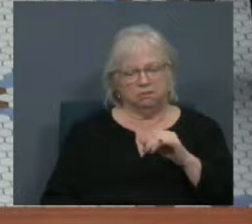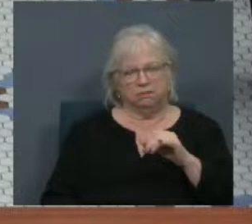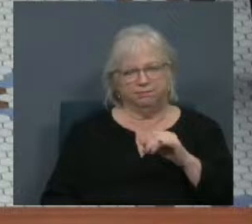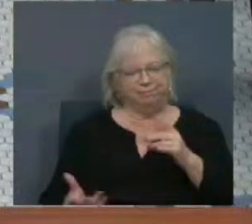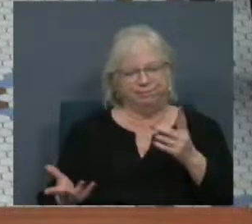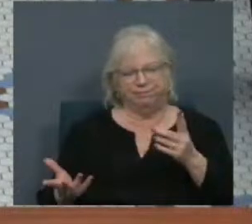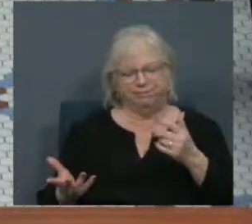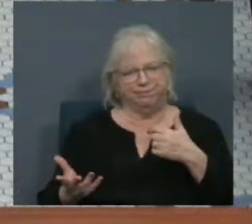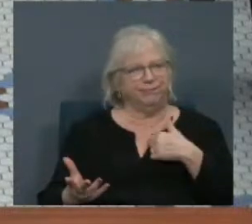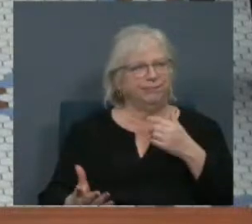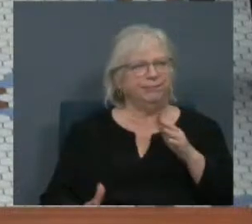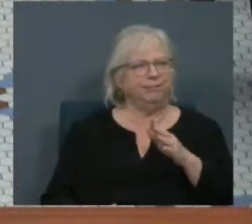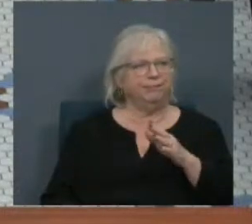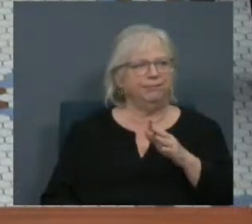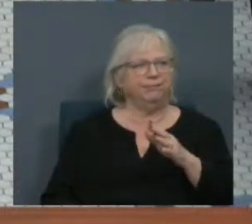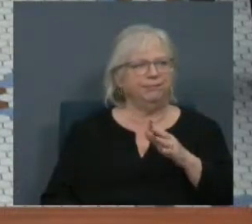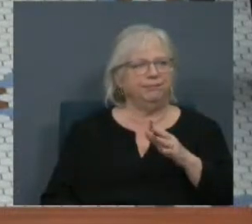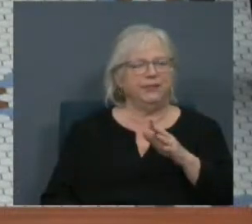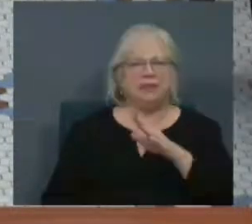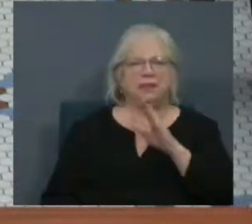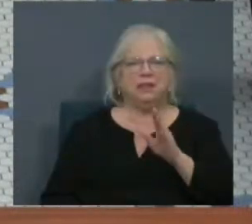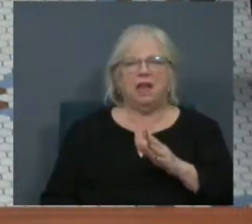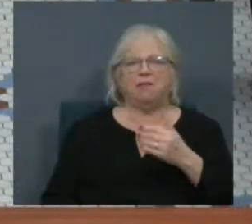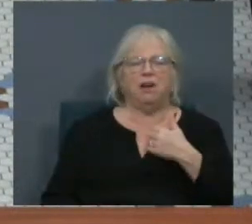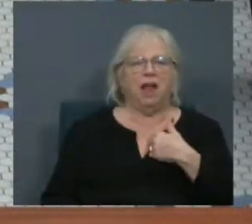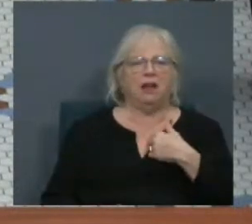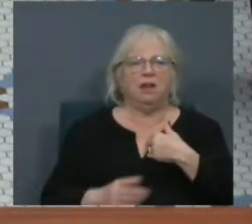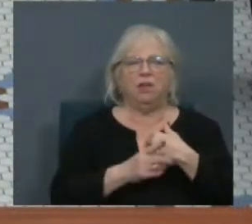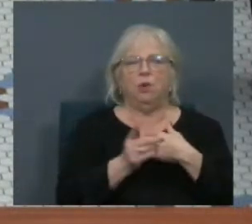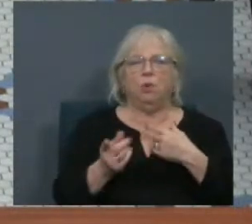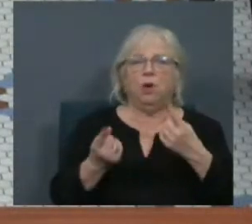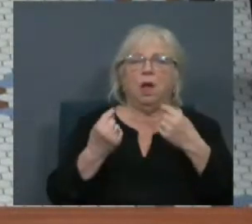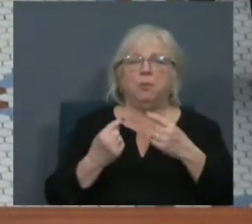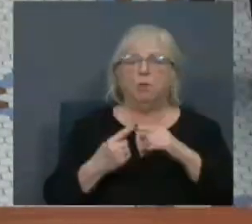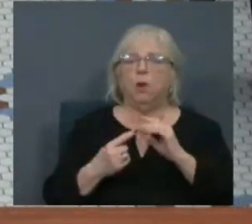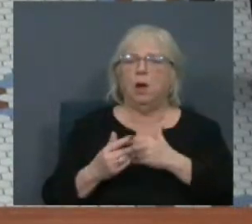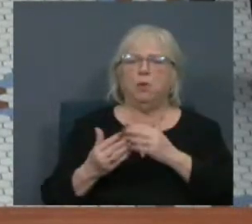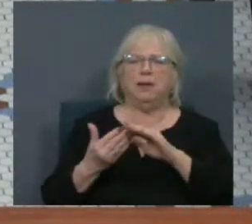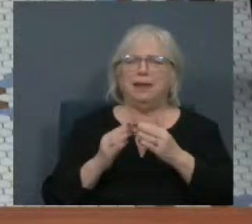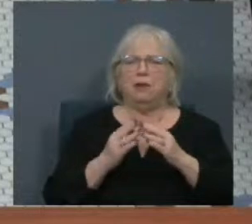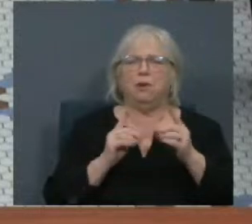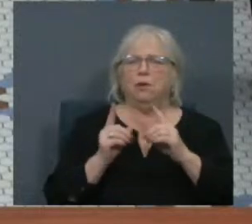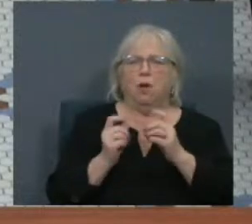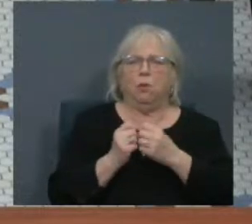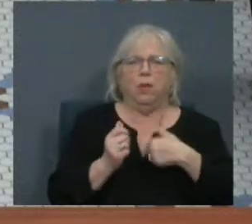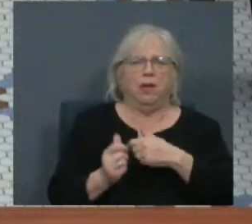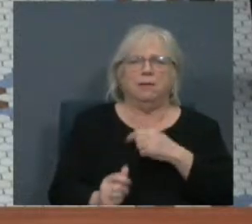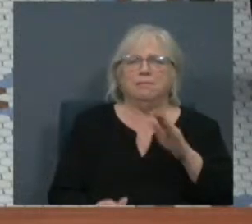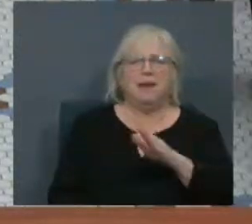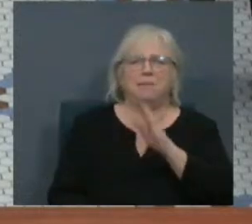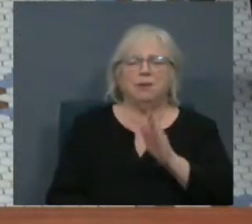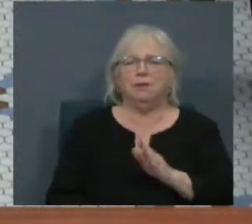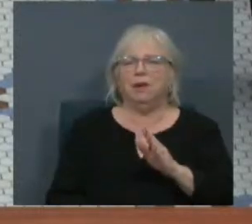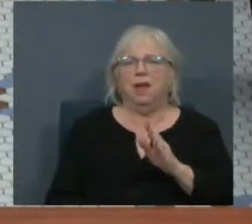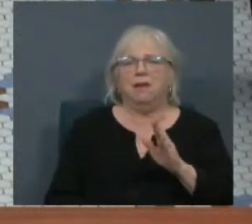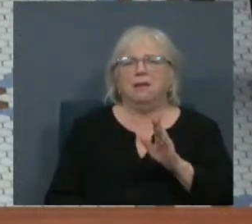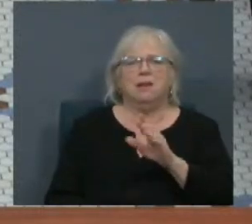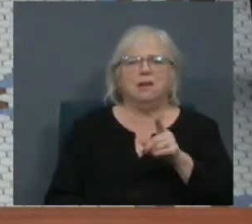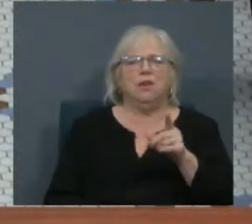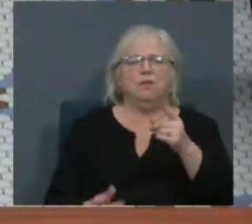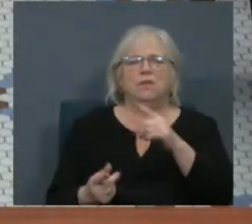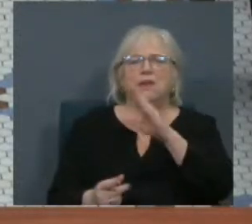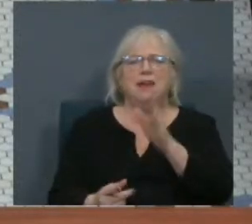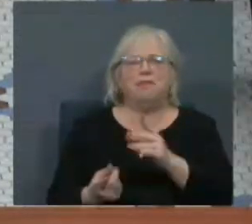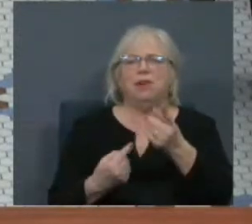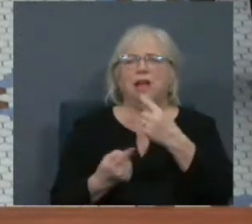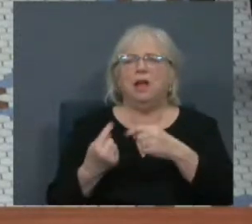I've never had you all come to our center and talk to us. I never had you all come and talk to